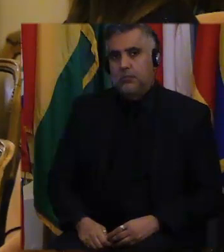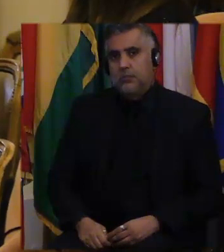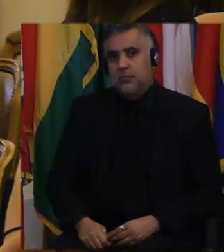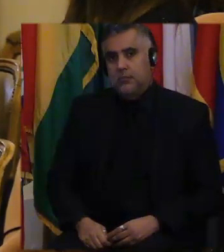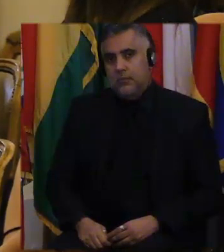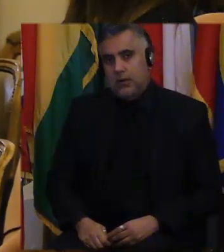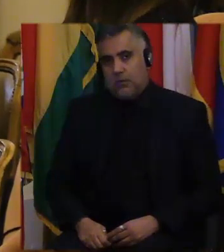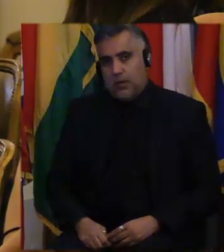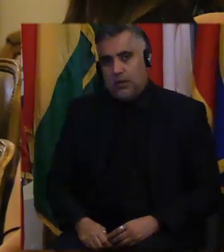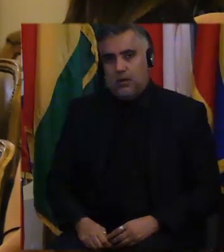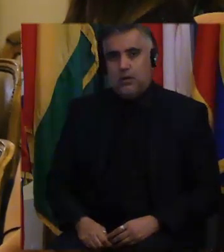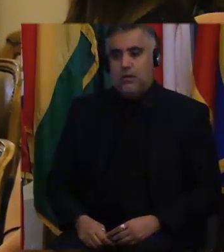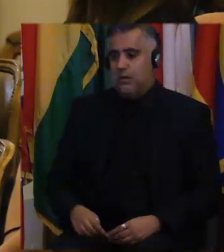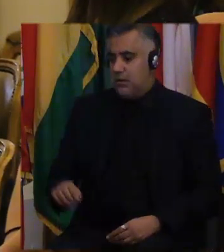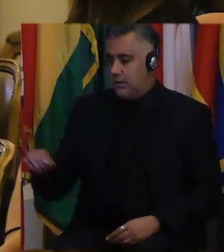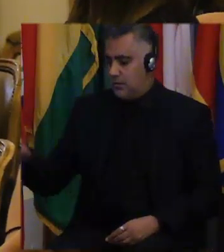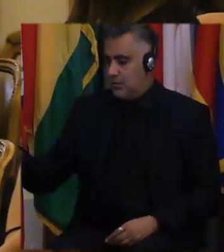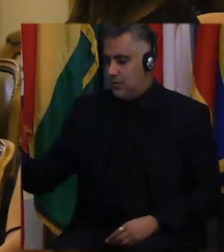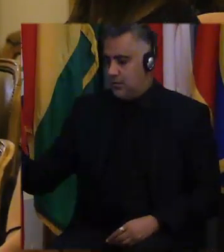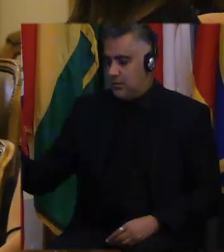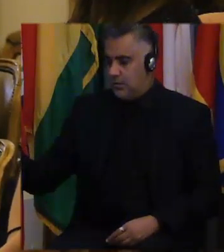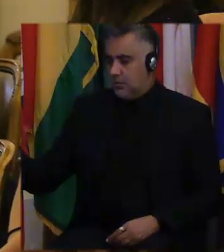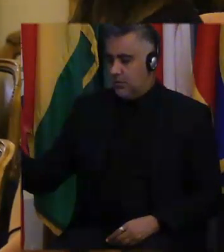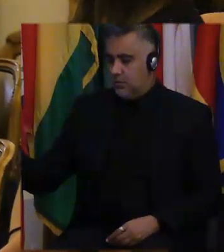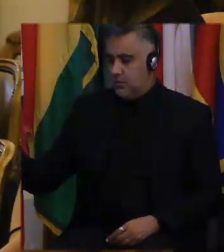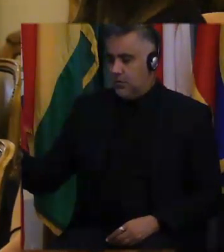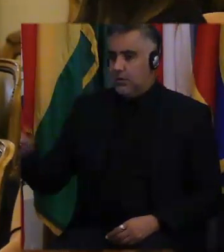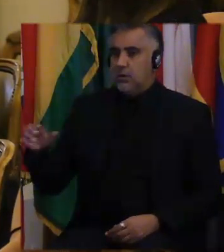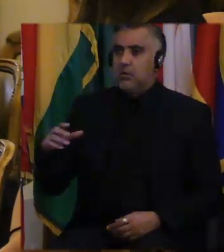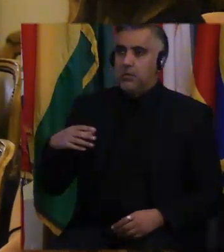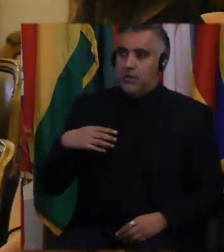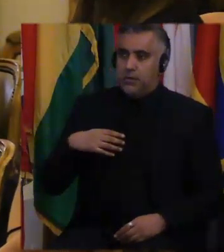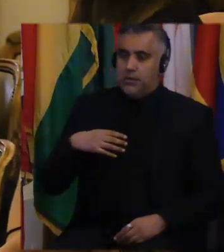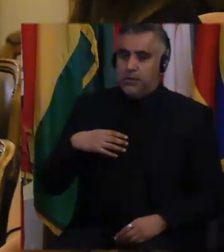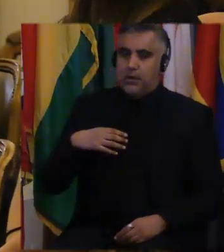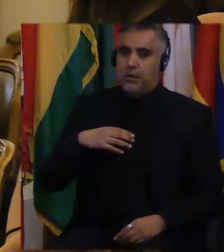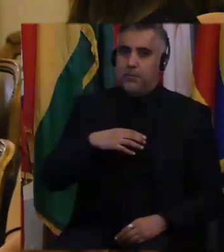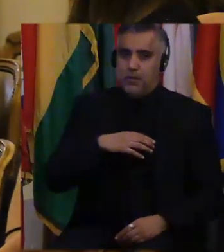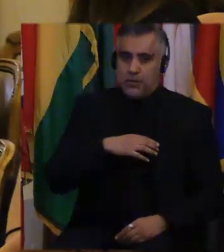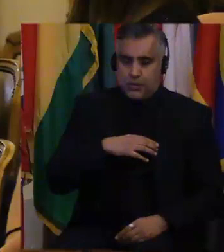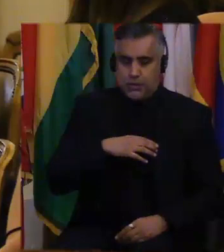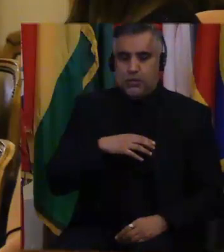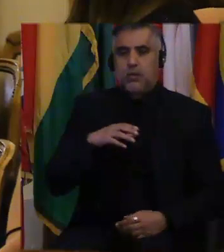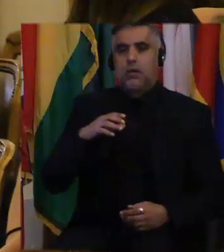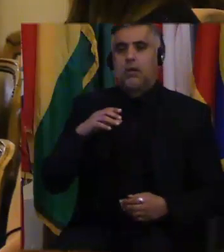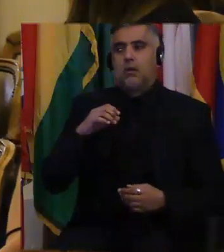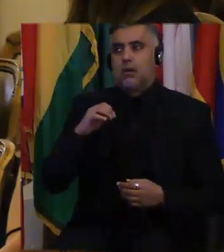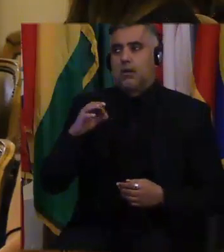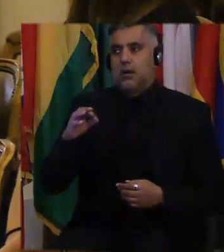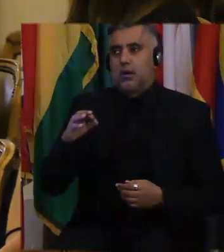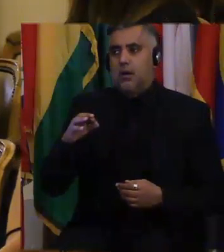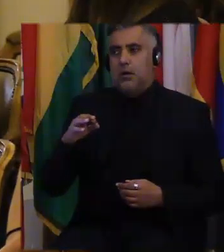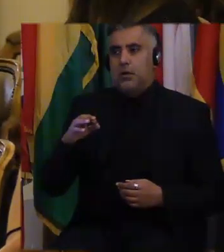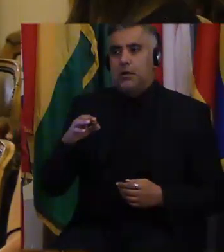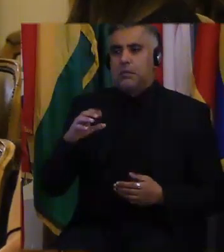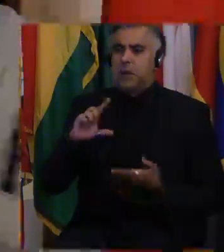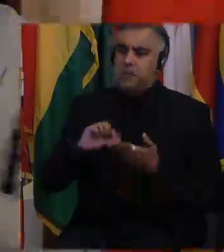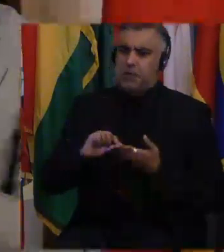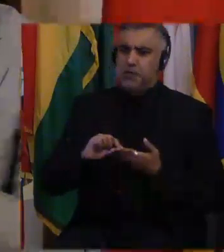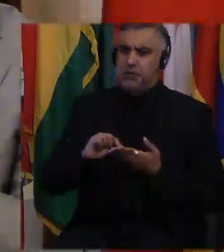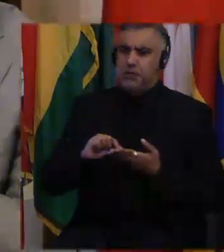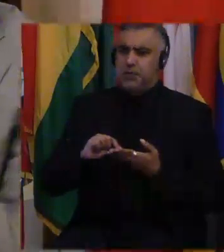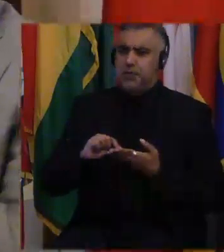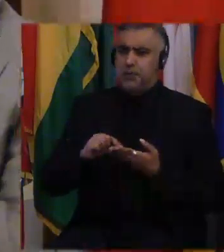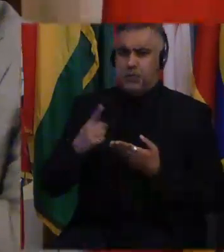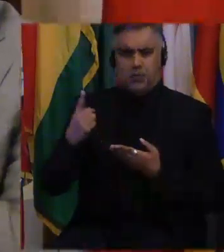Bueno, la Comisión ha publicado hace un año un informe temático sobre movilidad